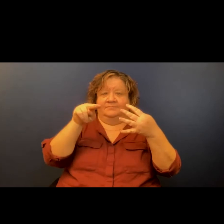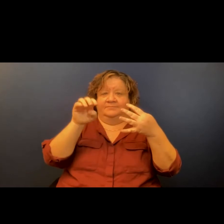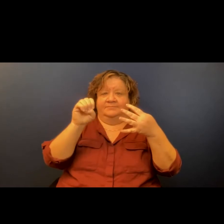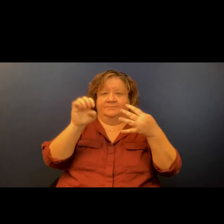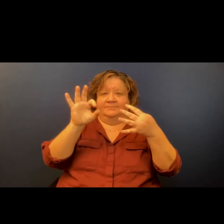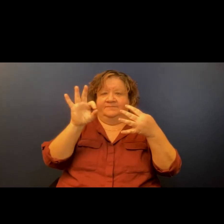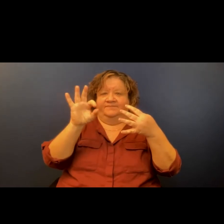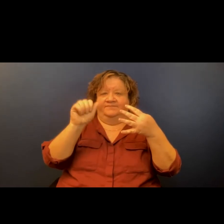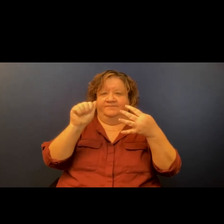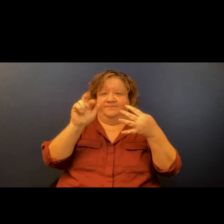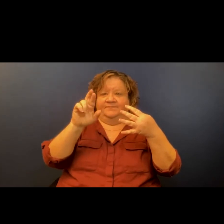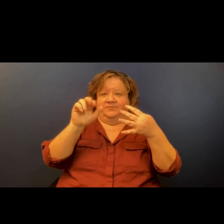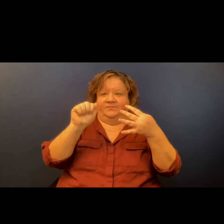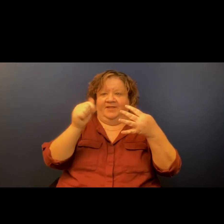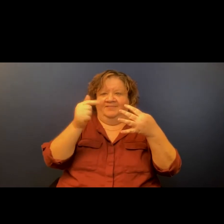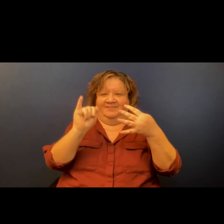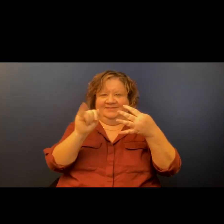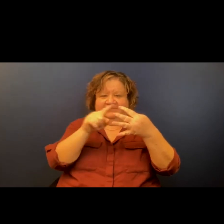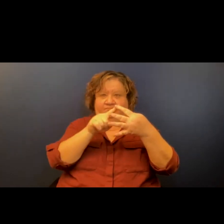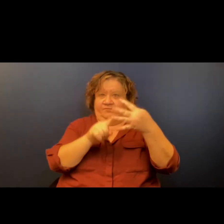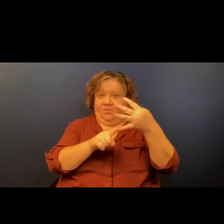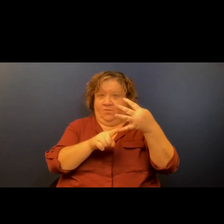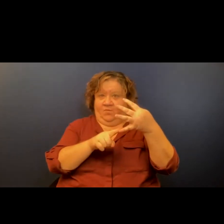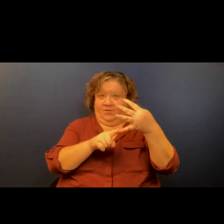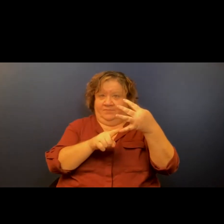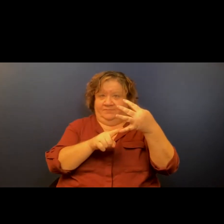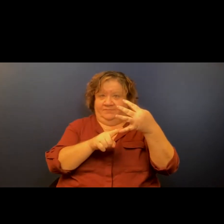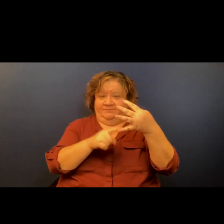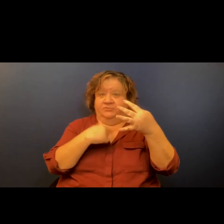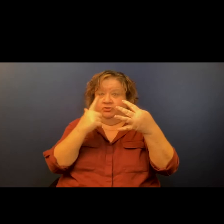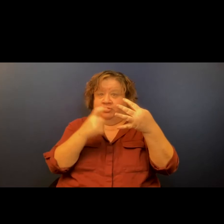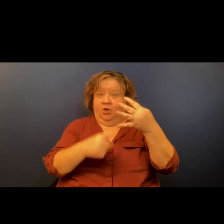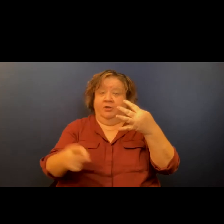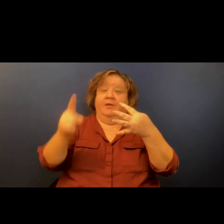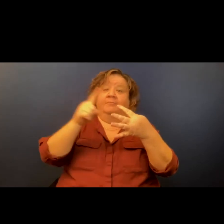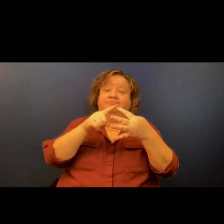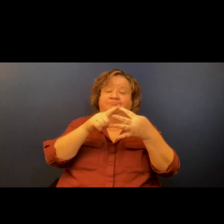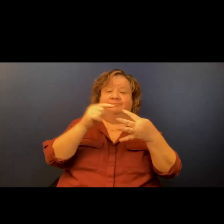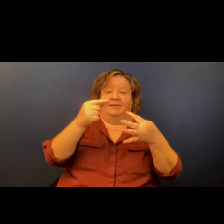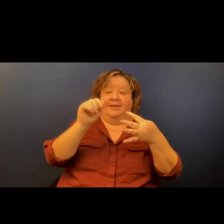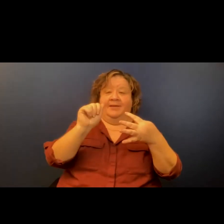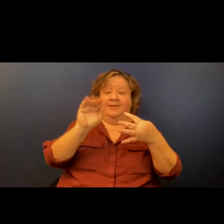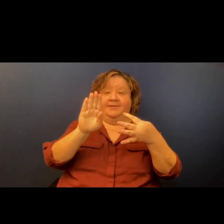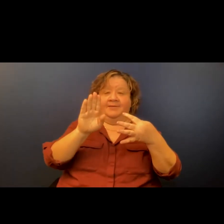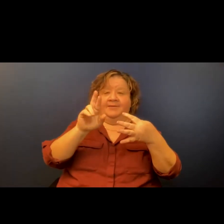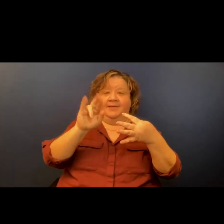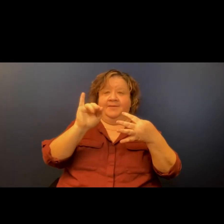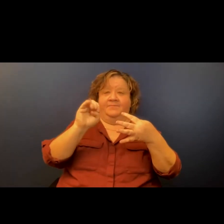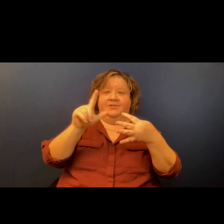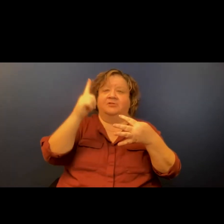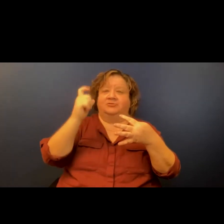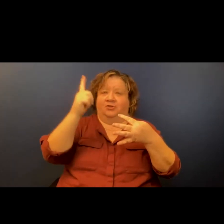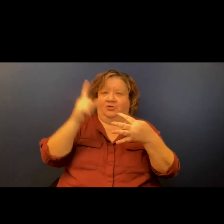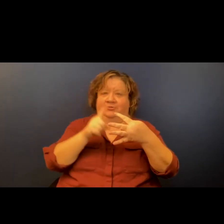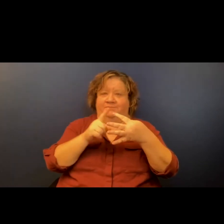the intervention by Gabriel Heredia by asking him, do you believe that